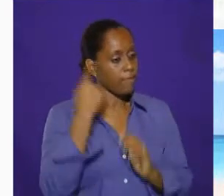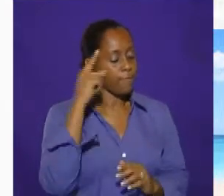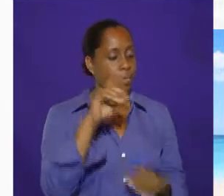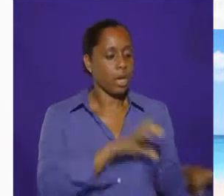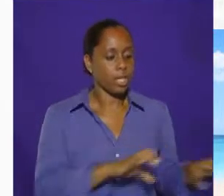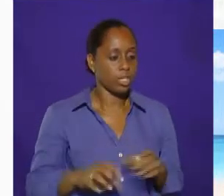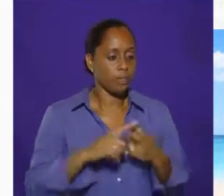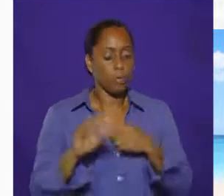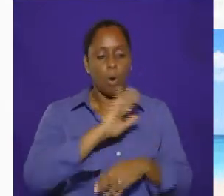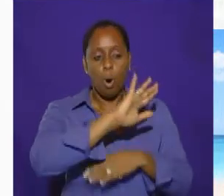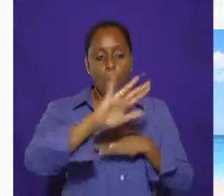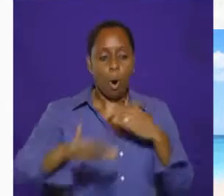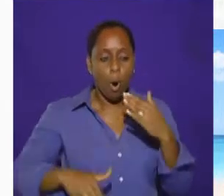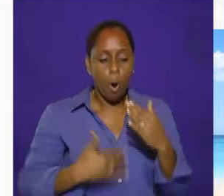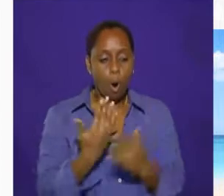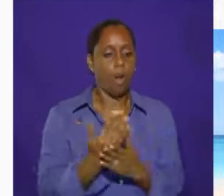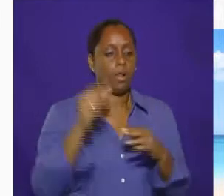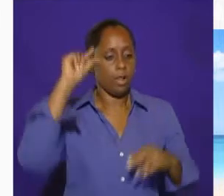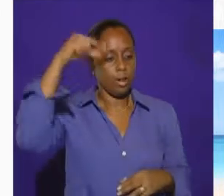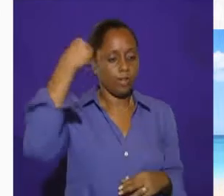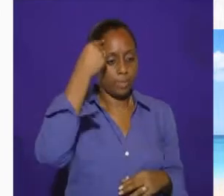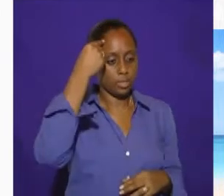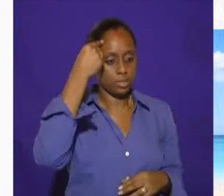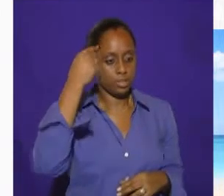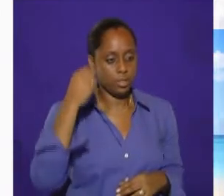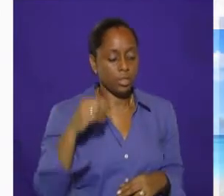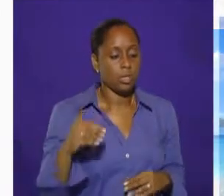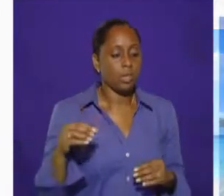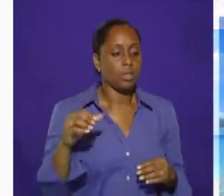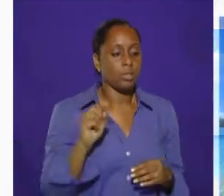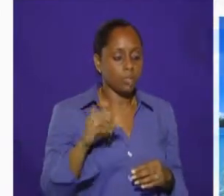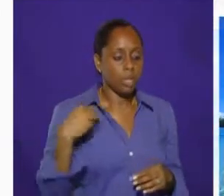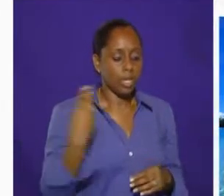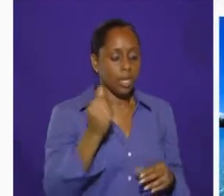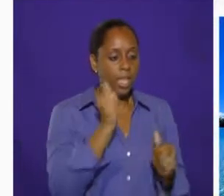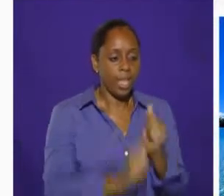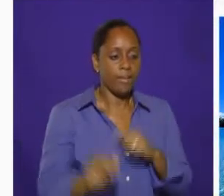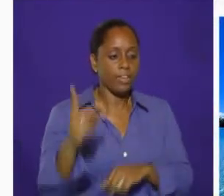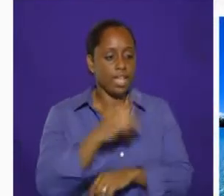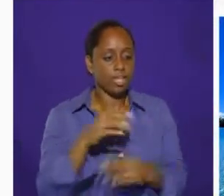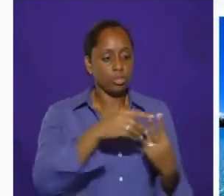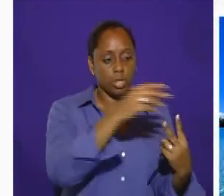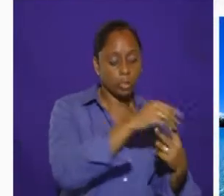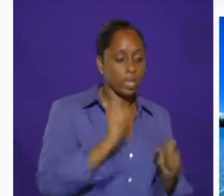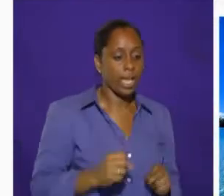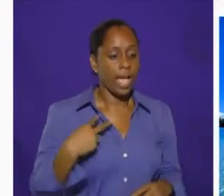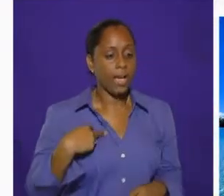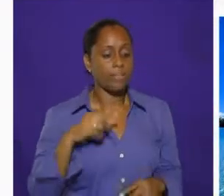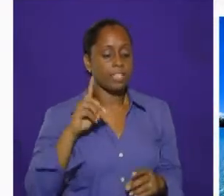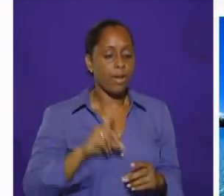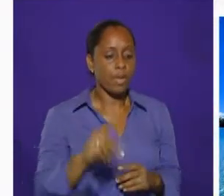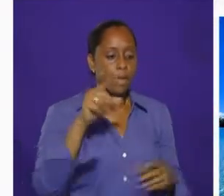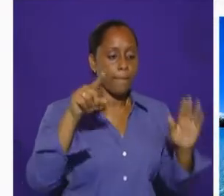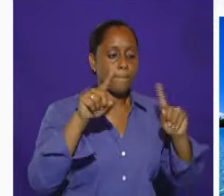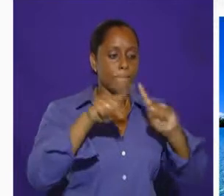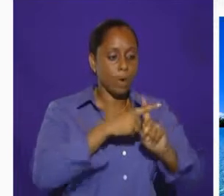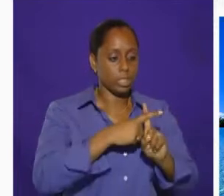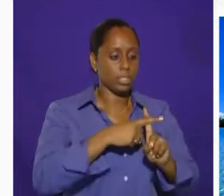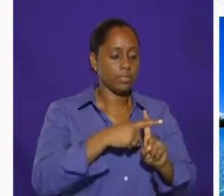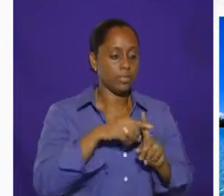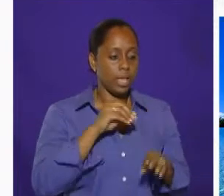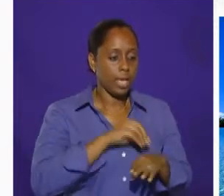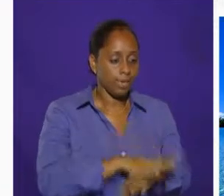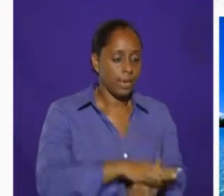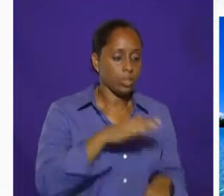all levels of government. Moreover, in our everyday choices, we all can have direct